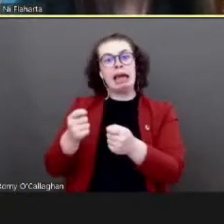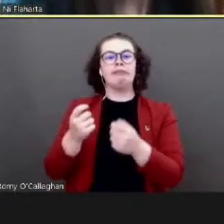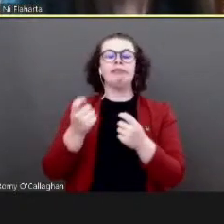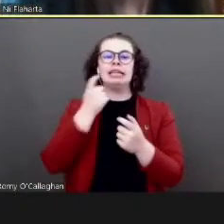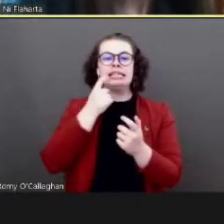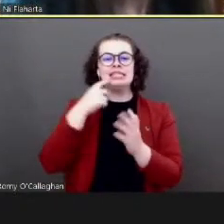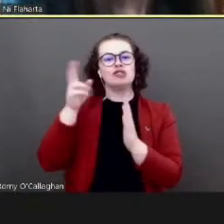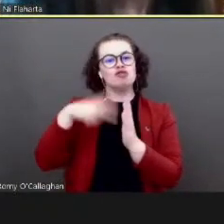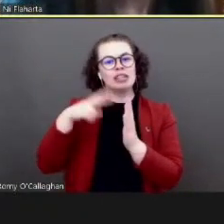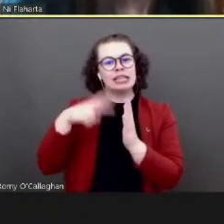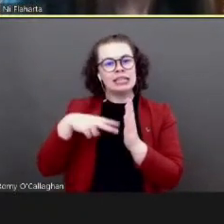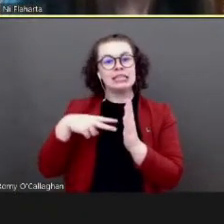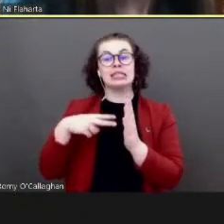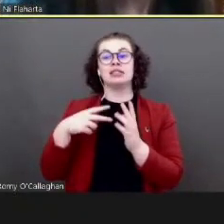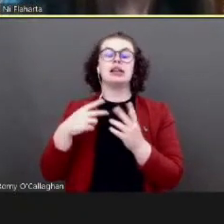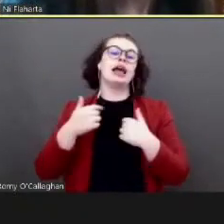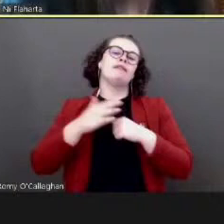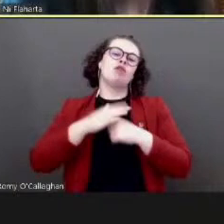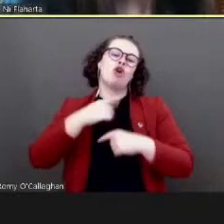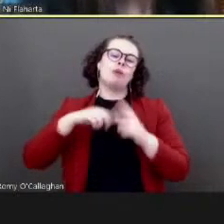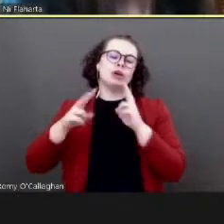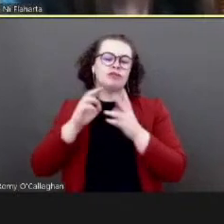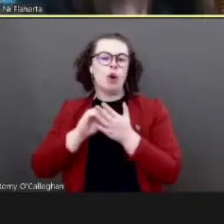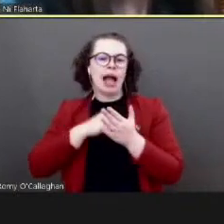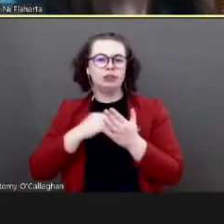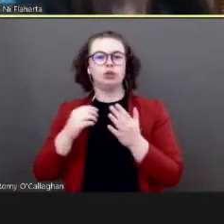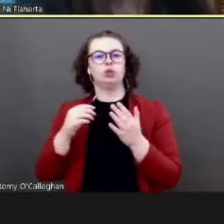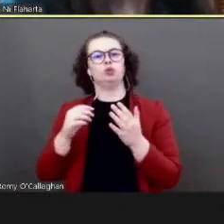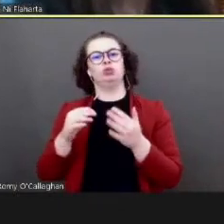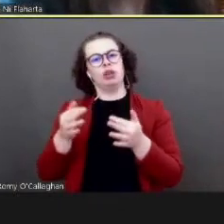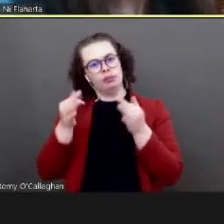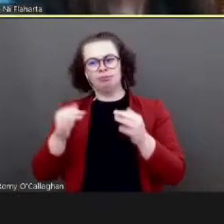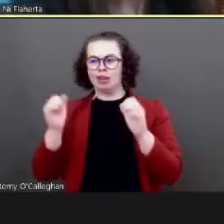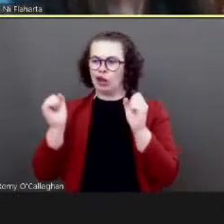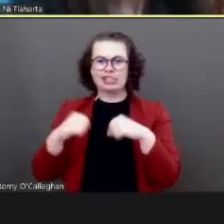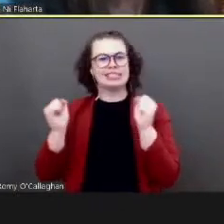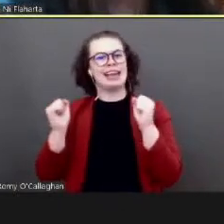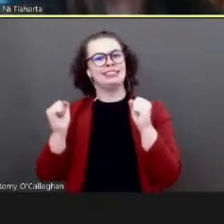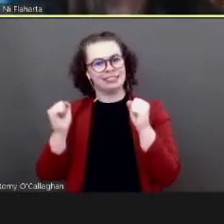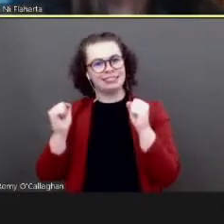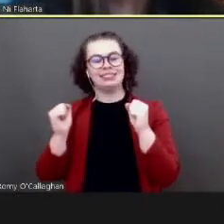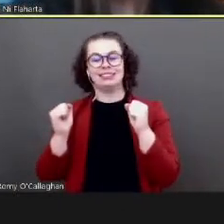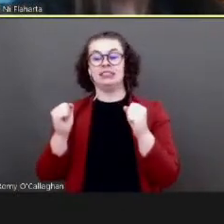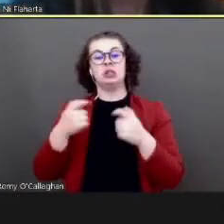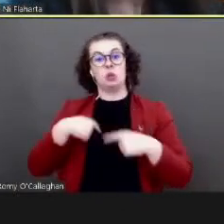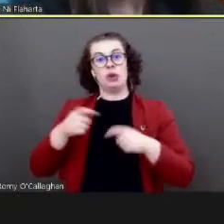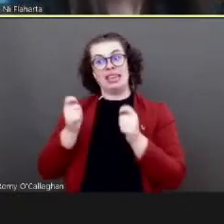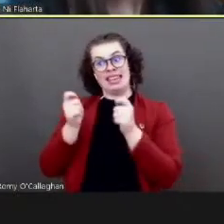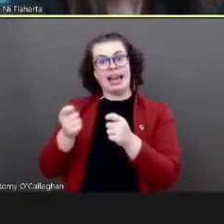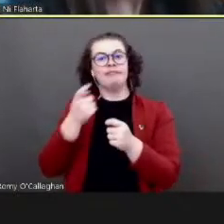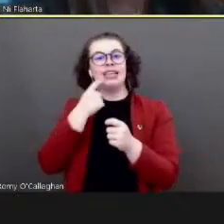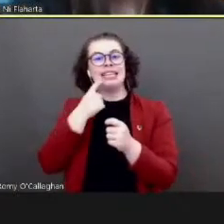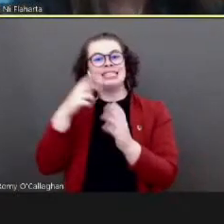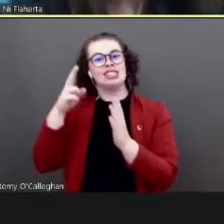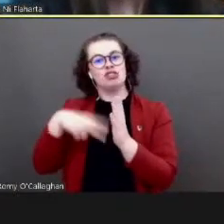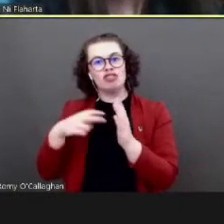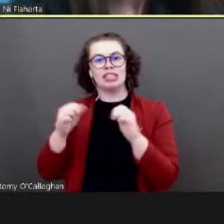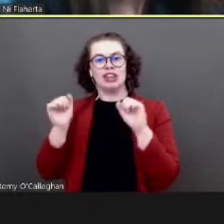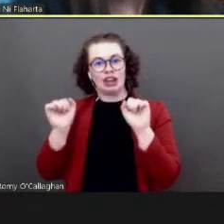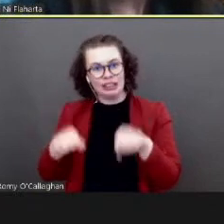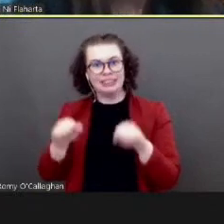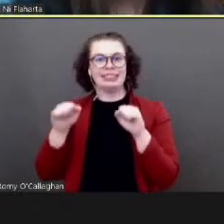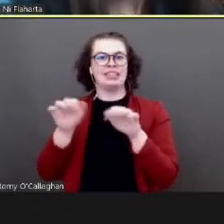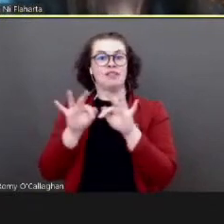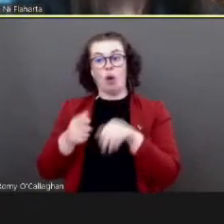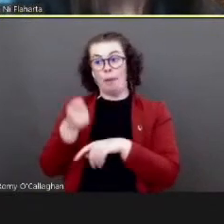We had Easy Read consent forms available. And one particularly striking memory that comes out is someone pointing to it being like, I need